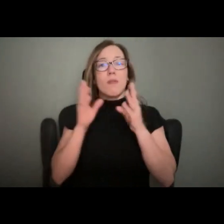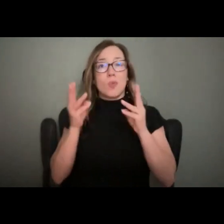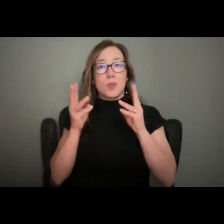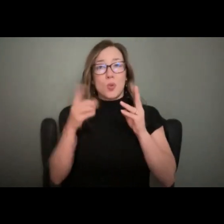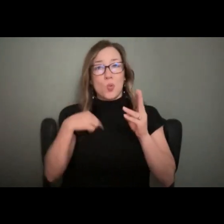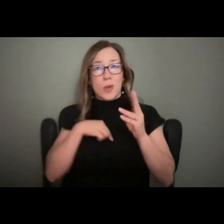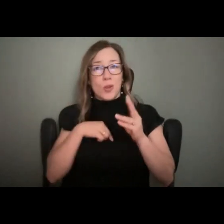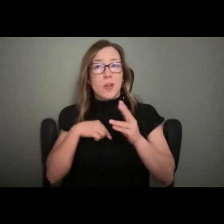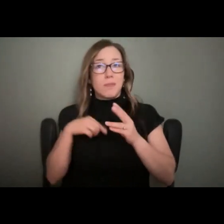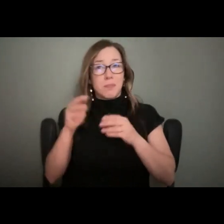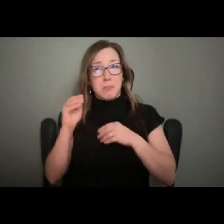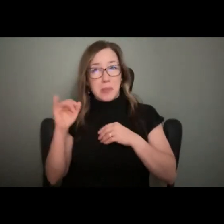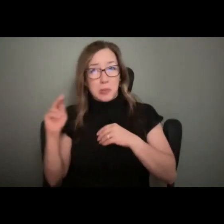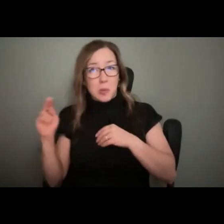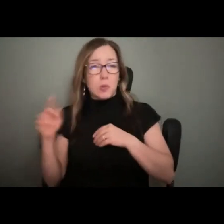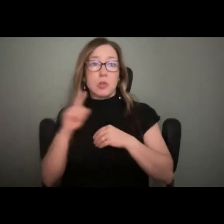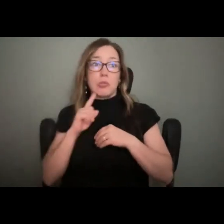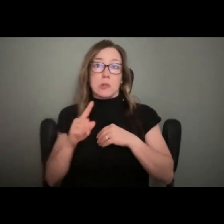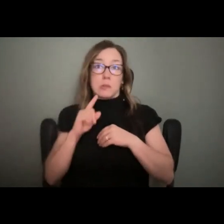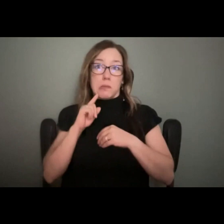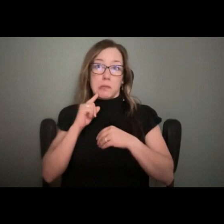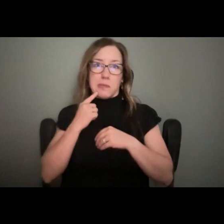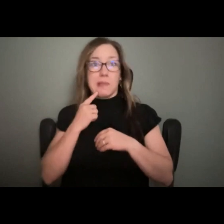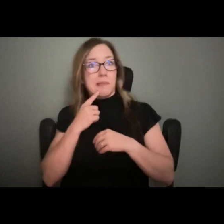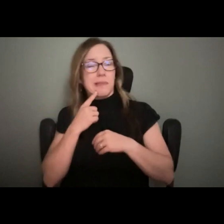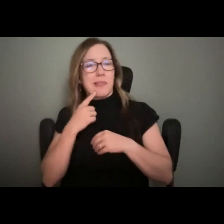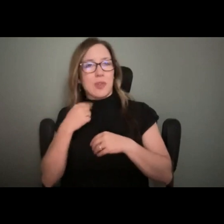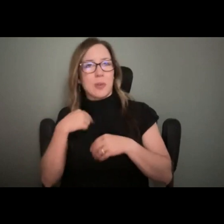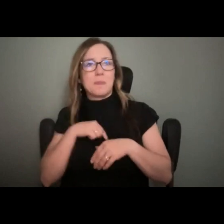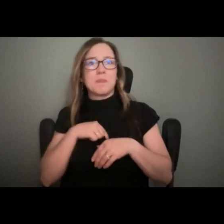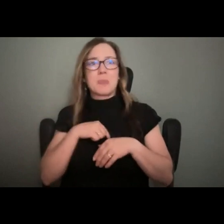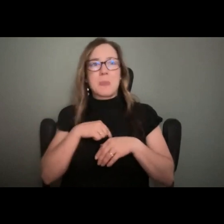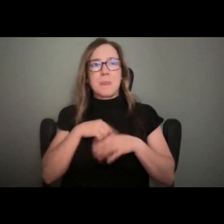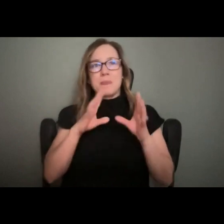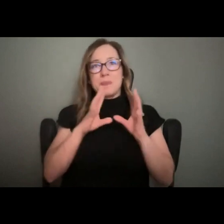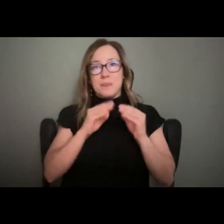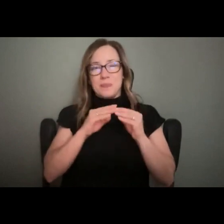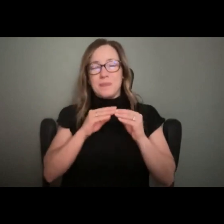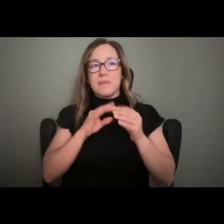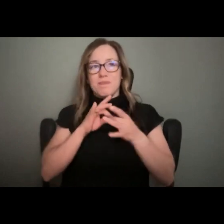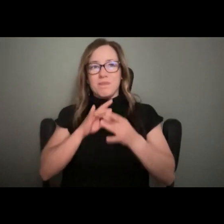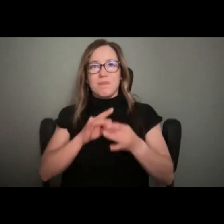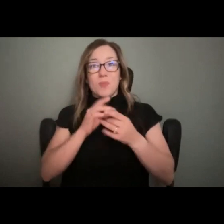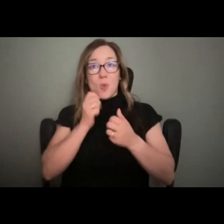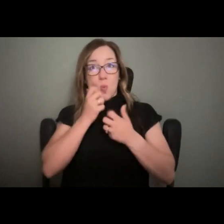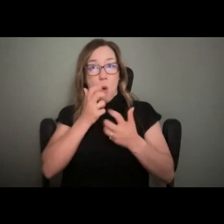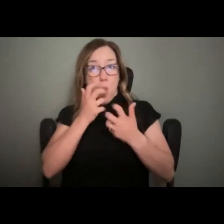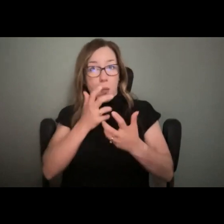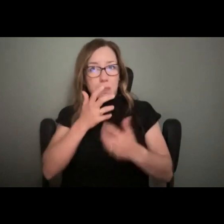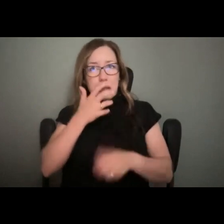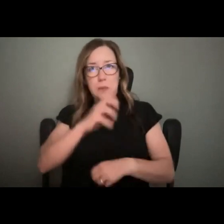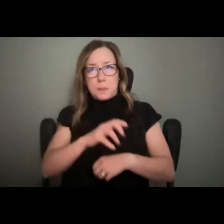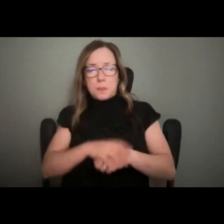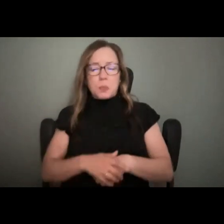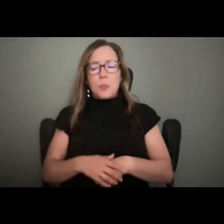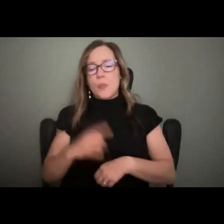winter is significant for us. The series was about warmth and heat. And so one day